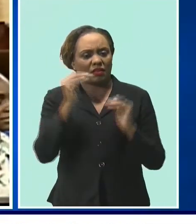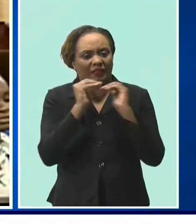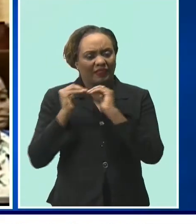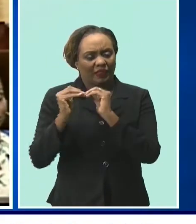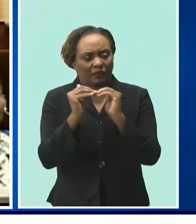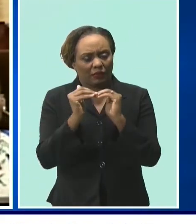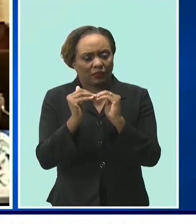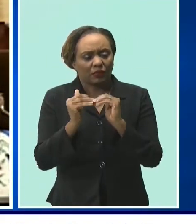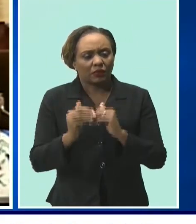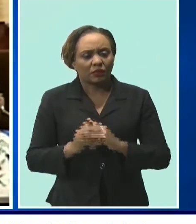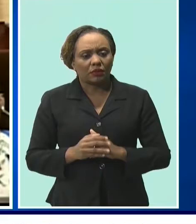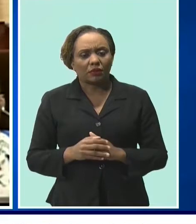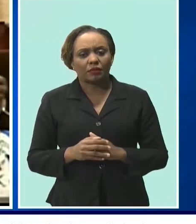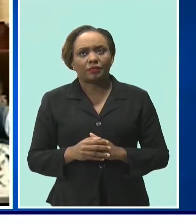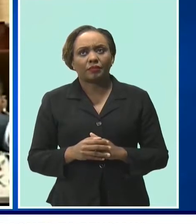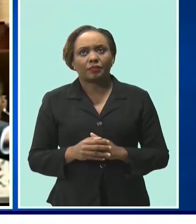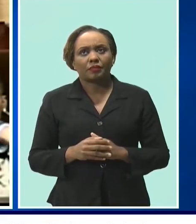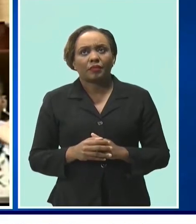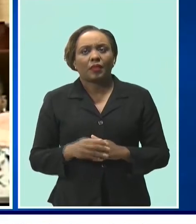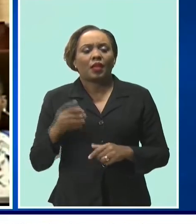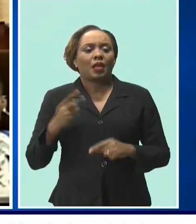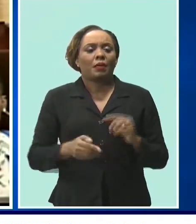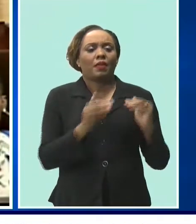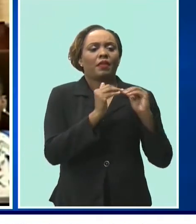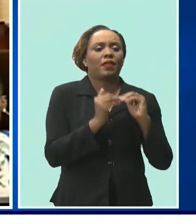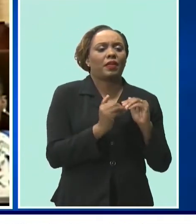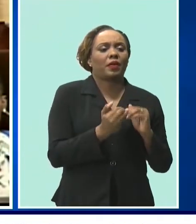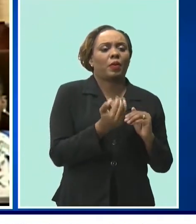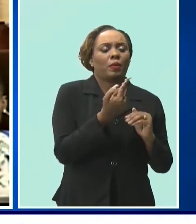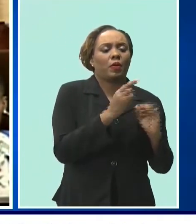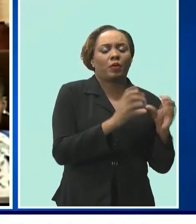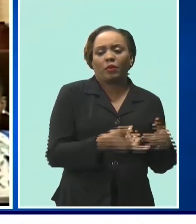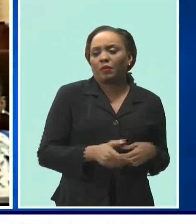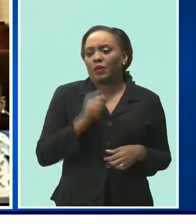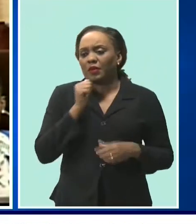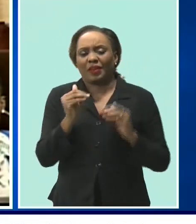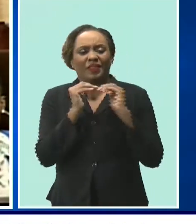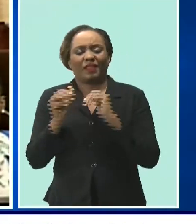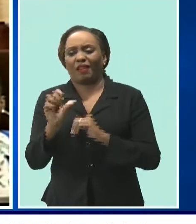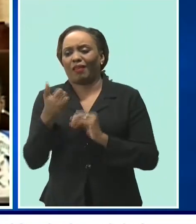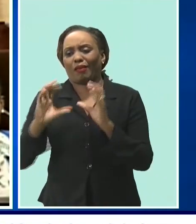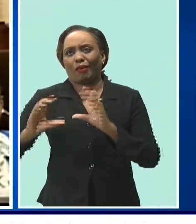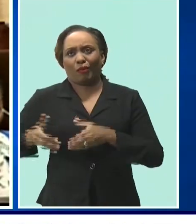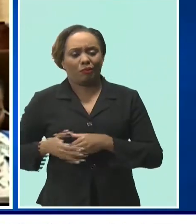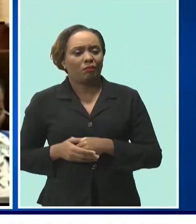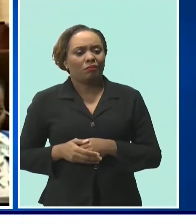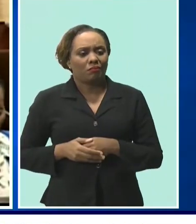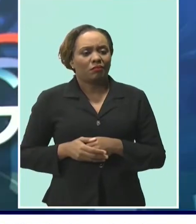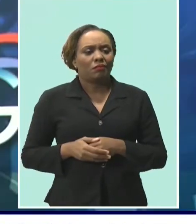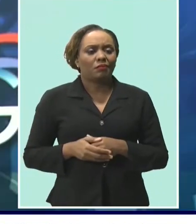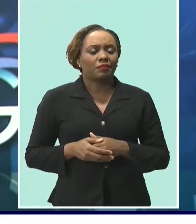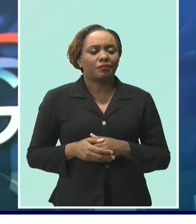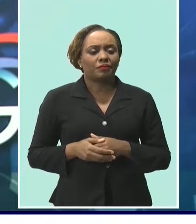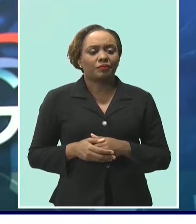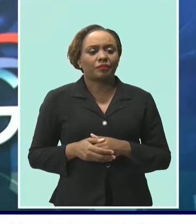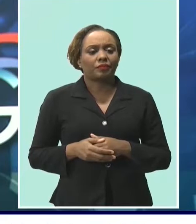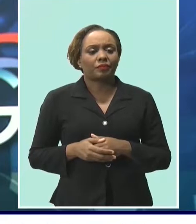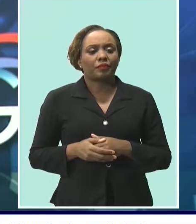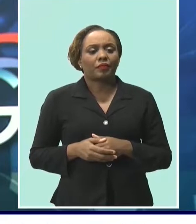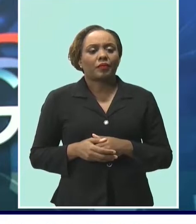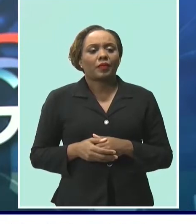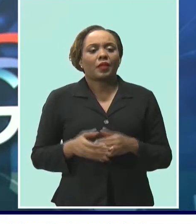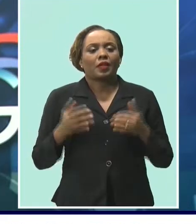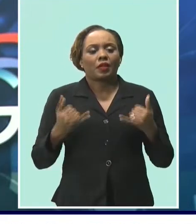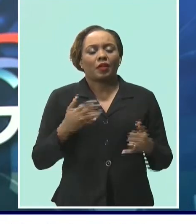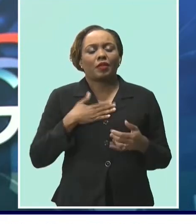But at the same time, you can't be decent on one hand and being decent on the other with your own former employees. Now to